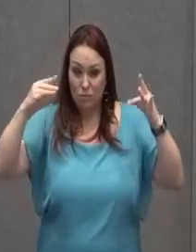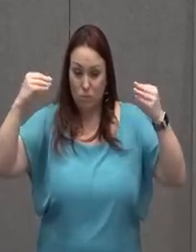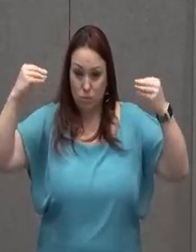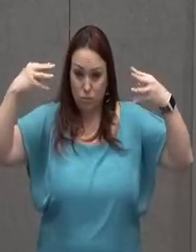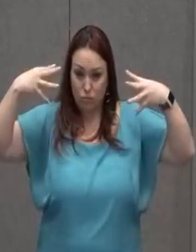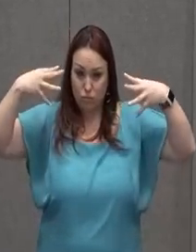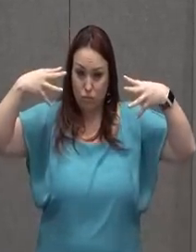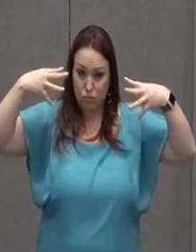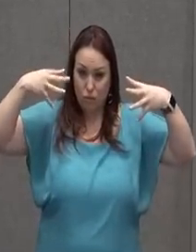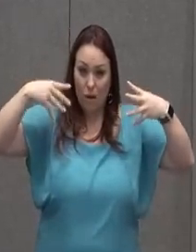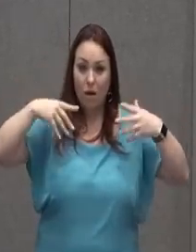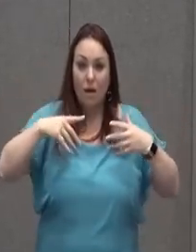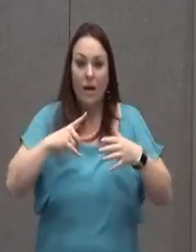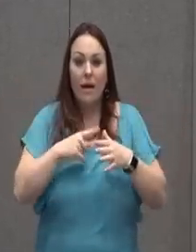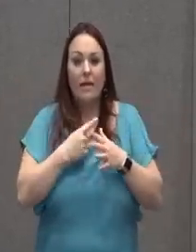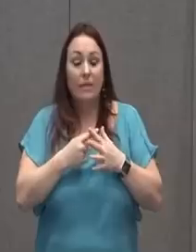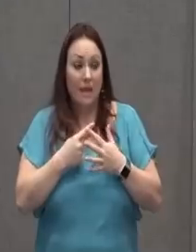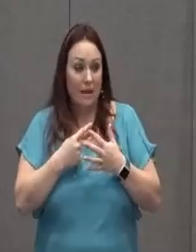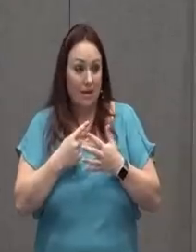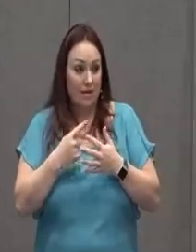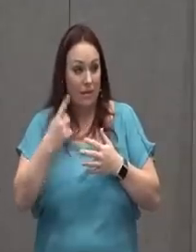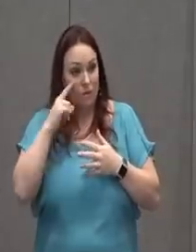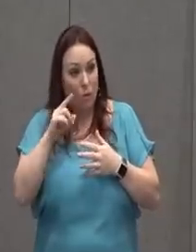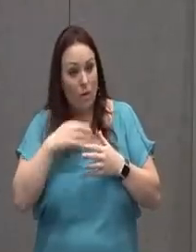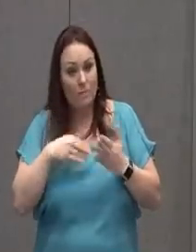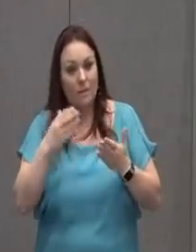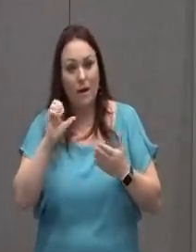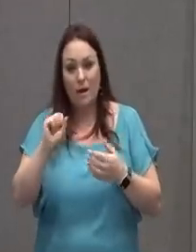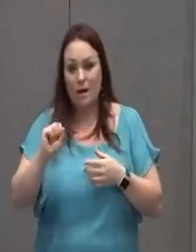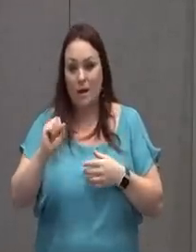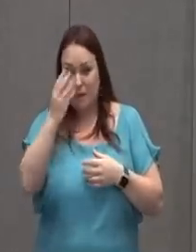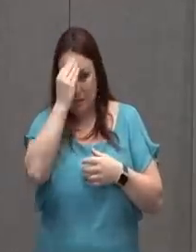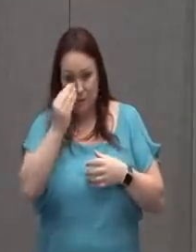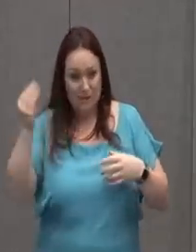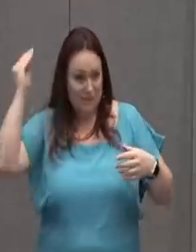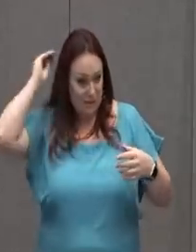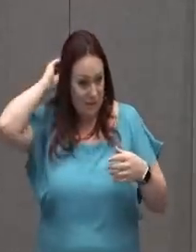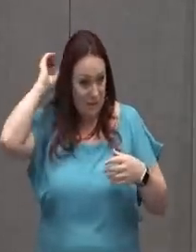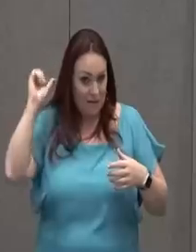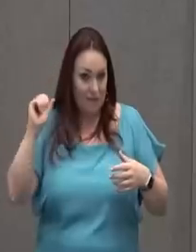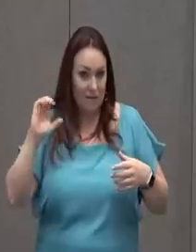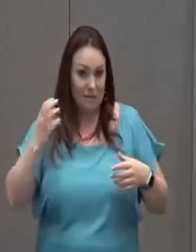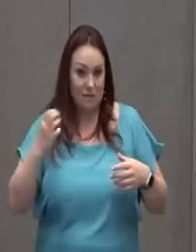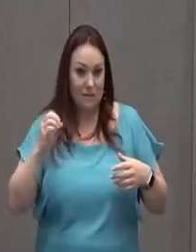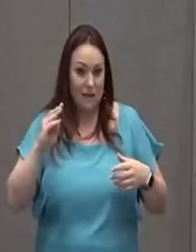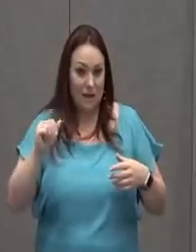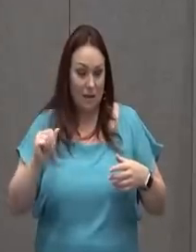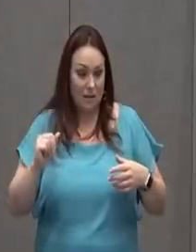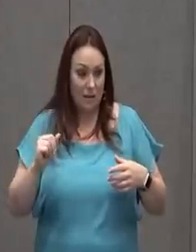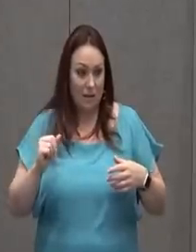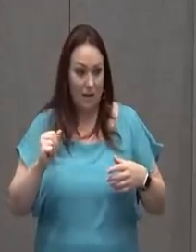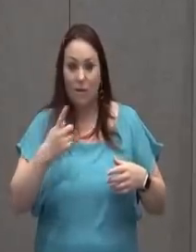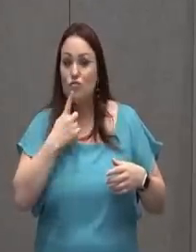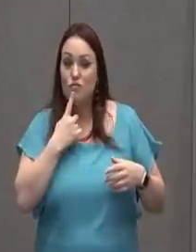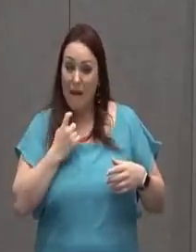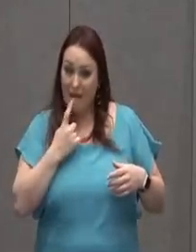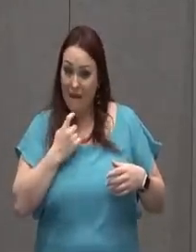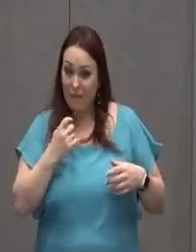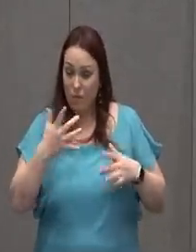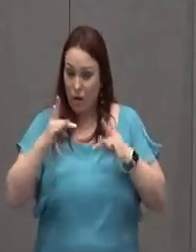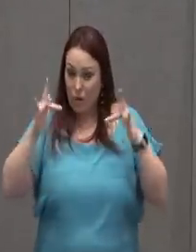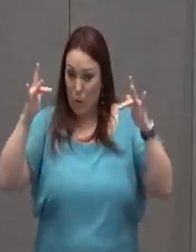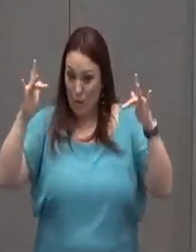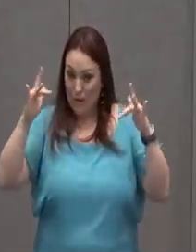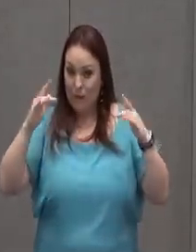Okay. And for my schema, when I think of something red or glowy,